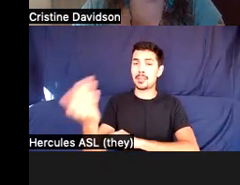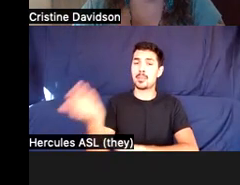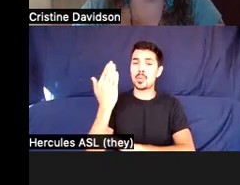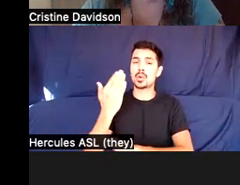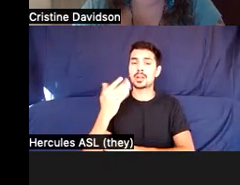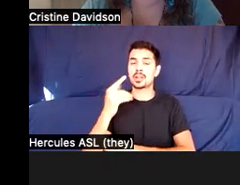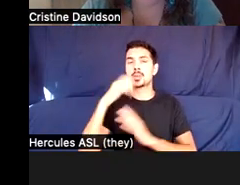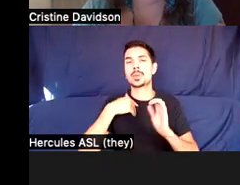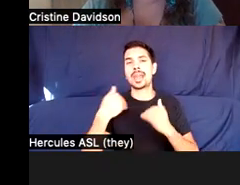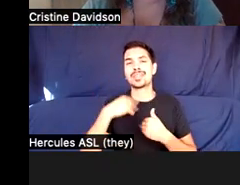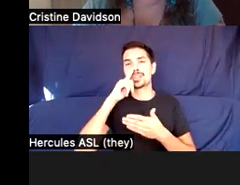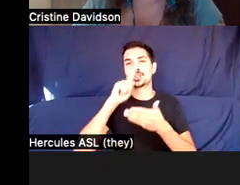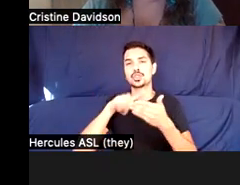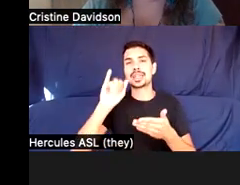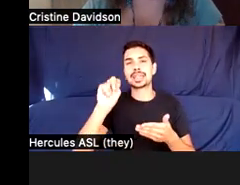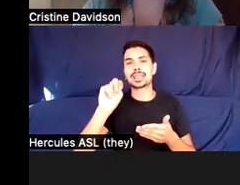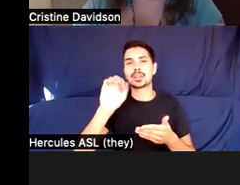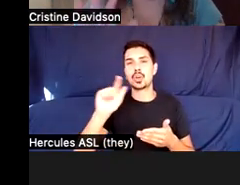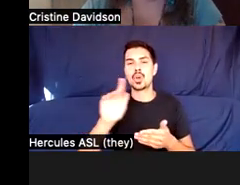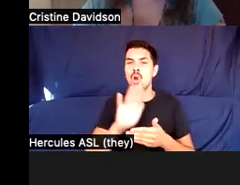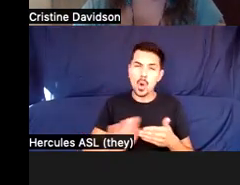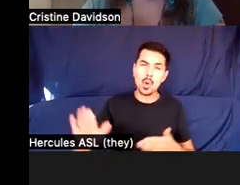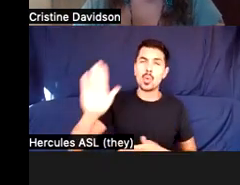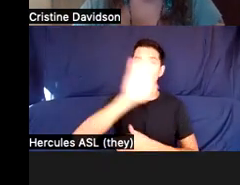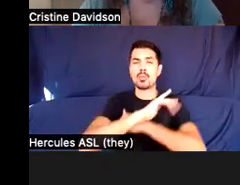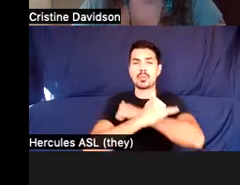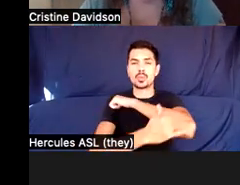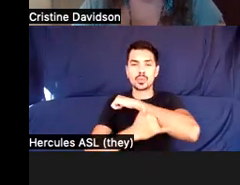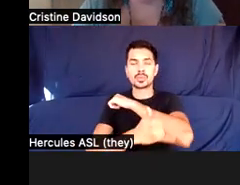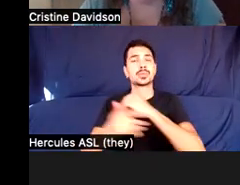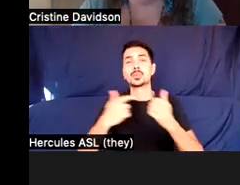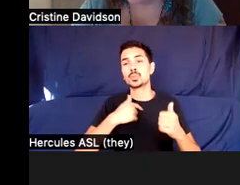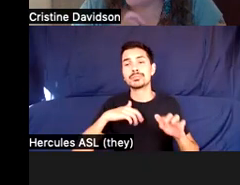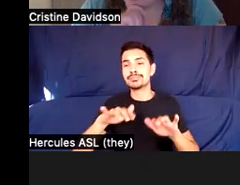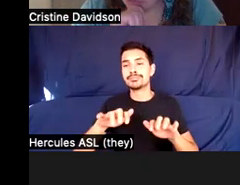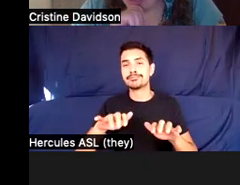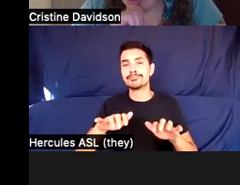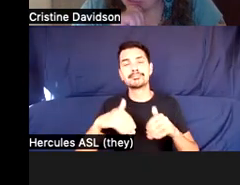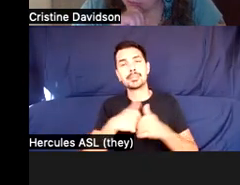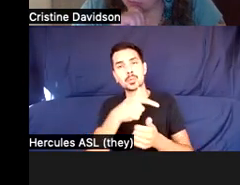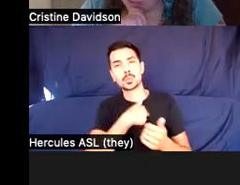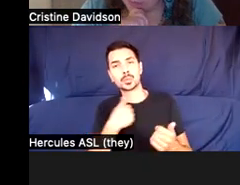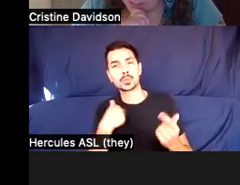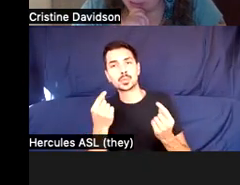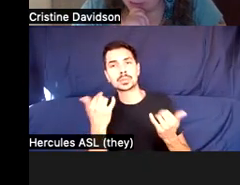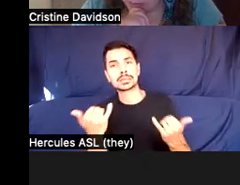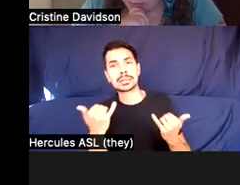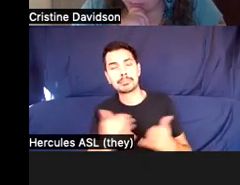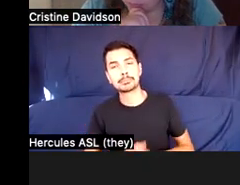all the staff all across the country, we log in and we just say how we're doing for the day, right? And one